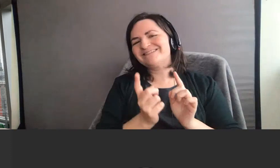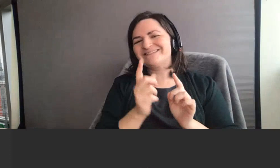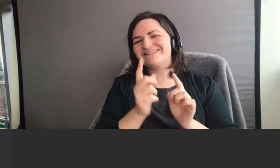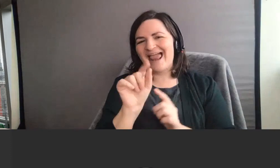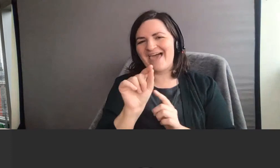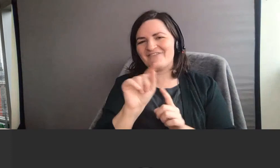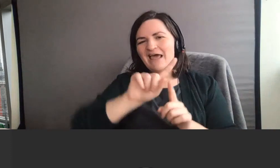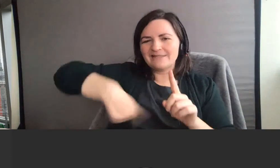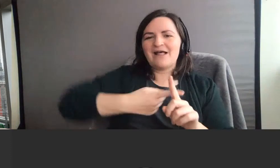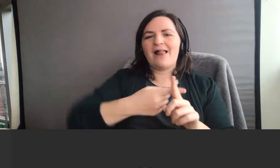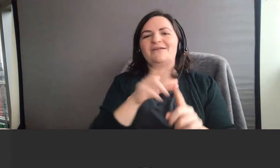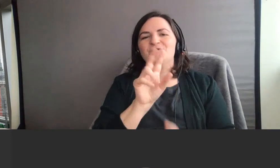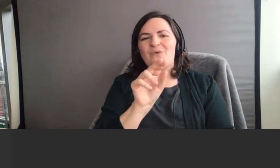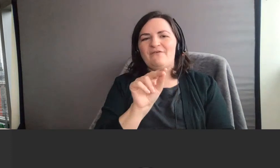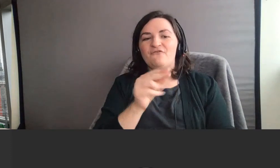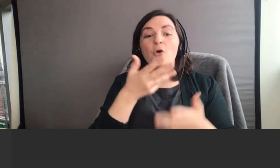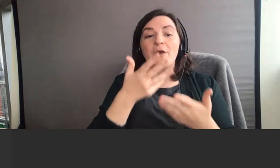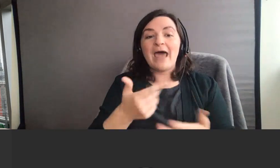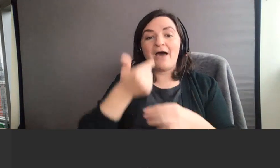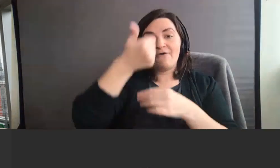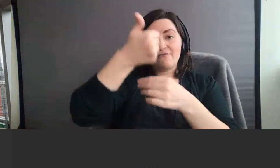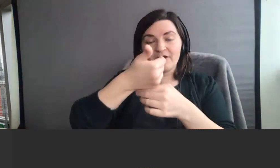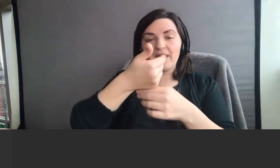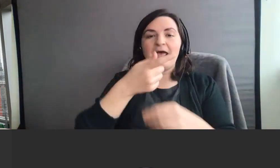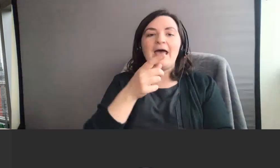noon. But I'm going to switch off my camera and my mic